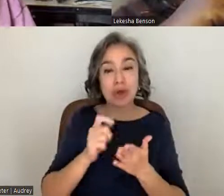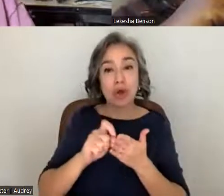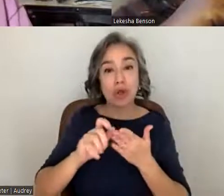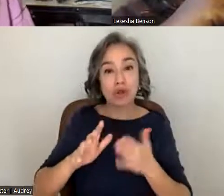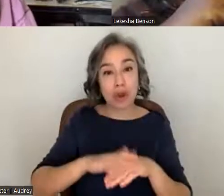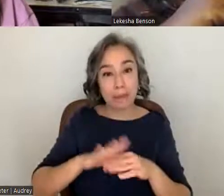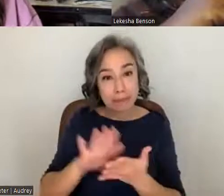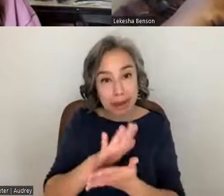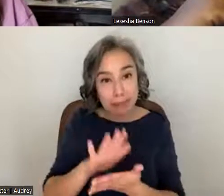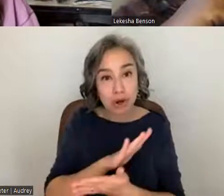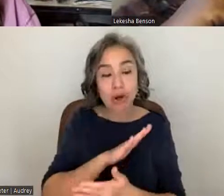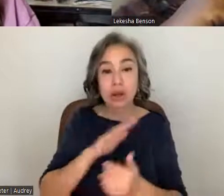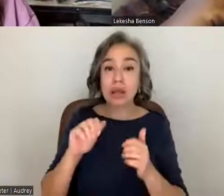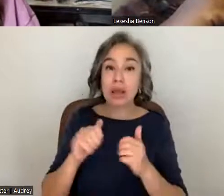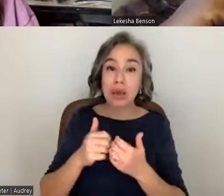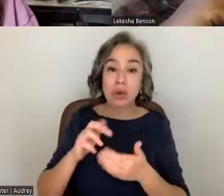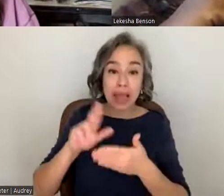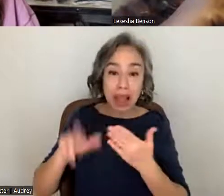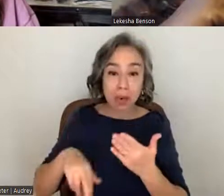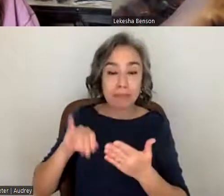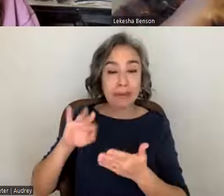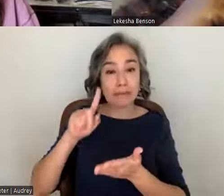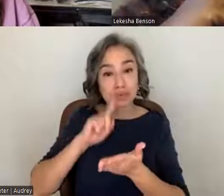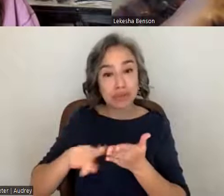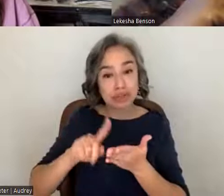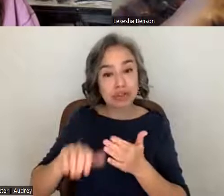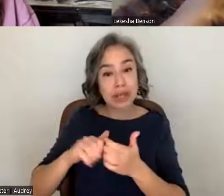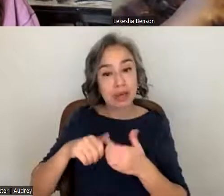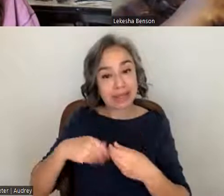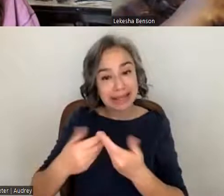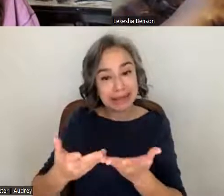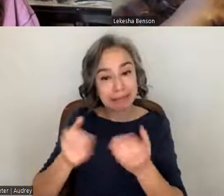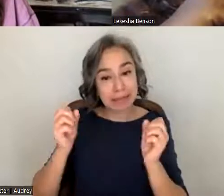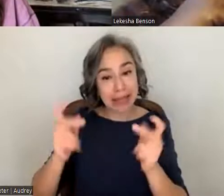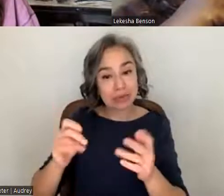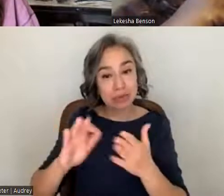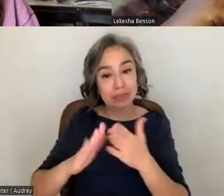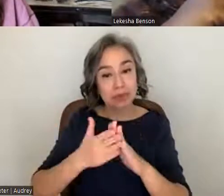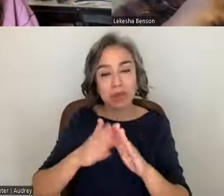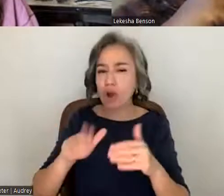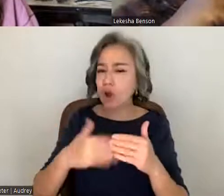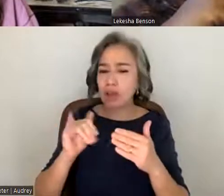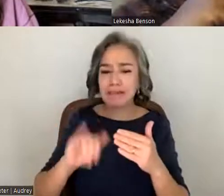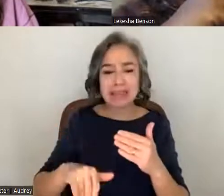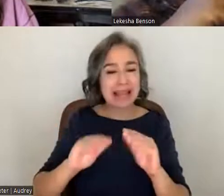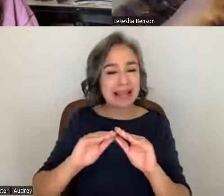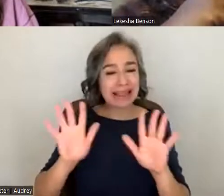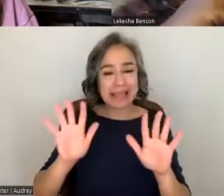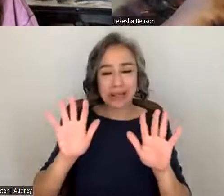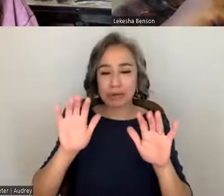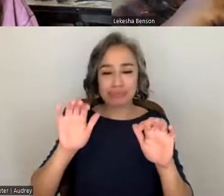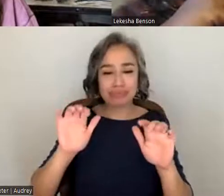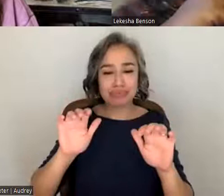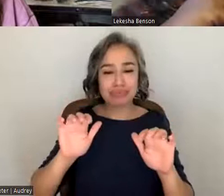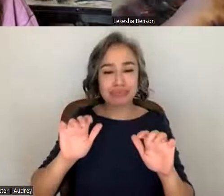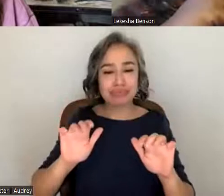the outcomes of the research can be delivered back to the community, all of that stuff just written down. And I think from a